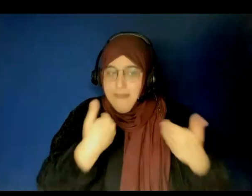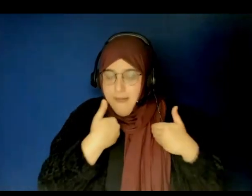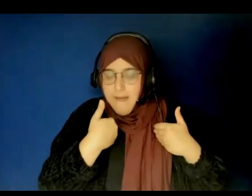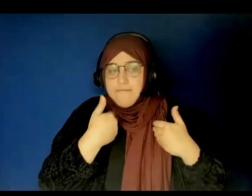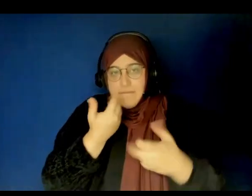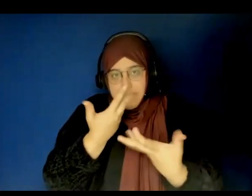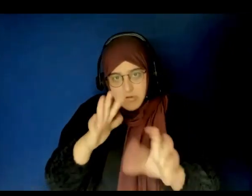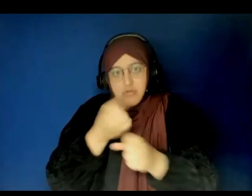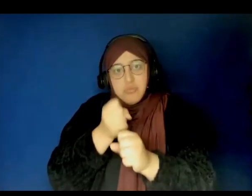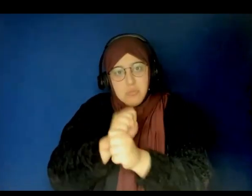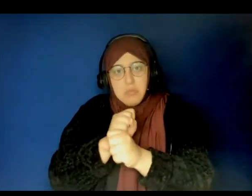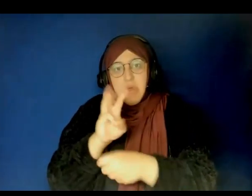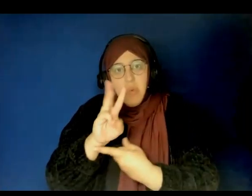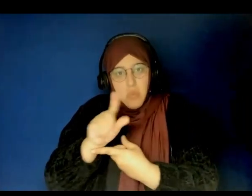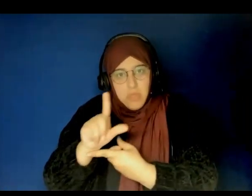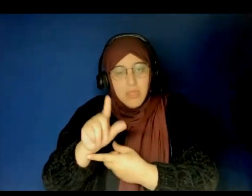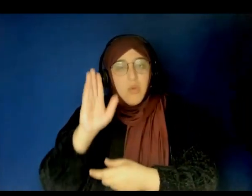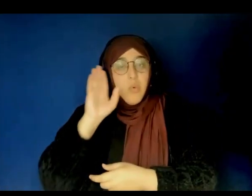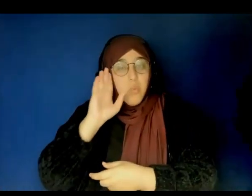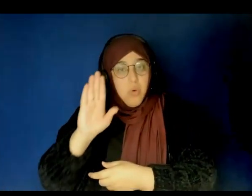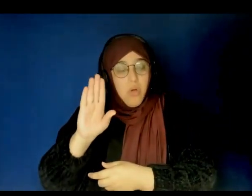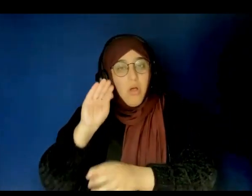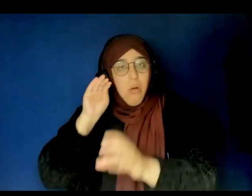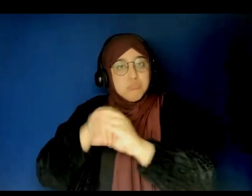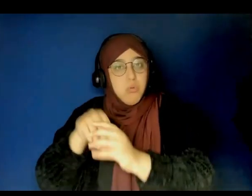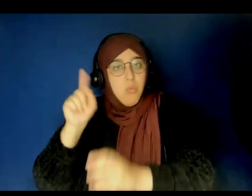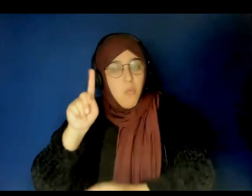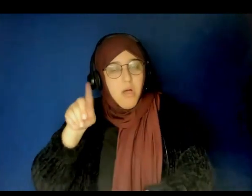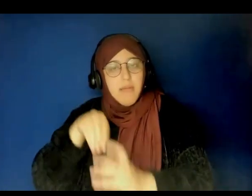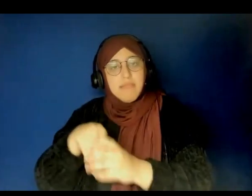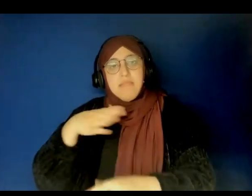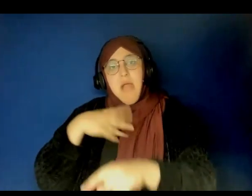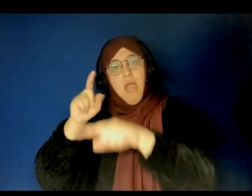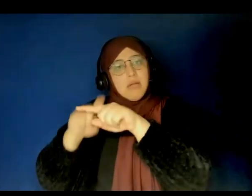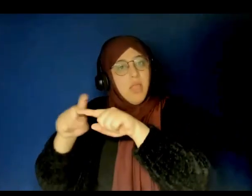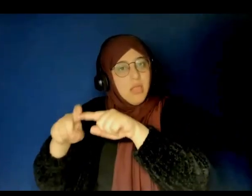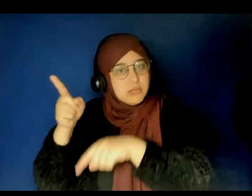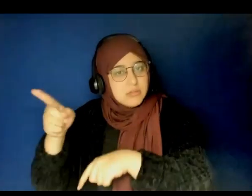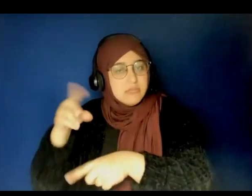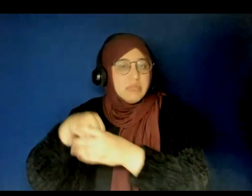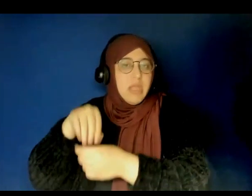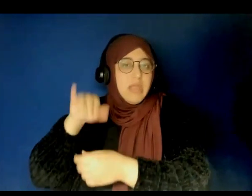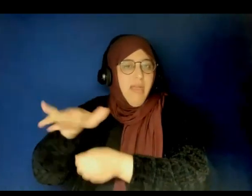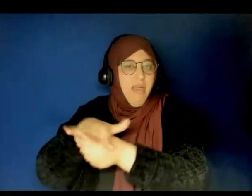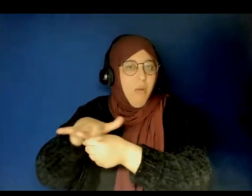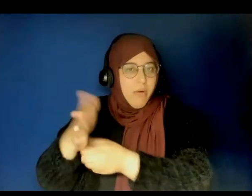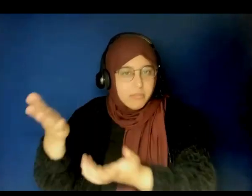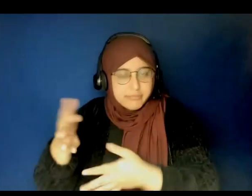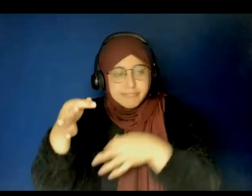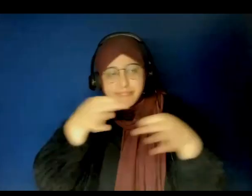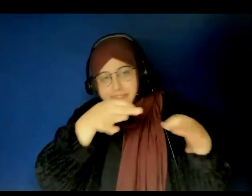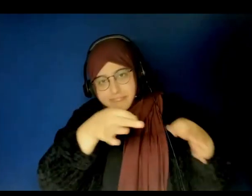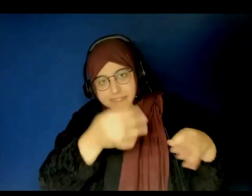will. It is going to be stored in my closet in such and such area. And